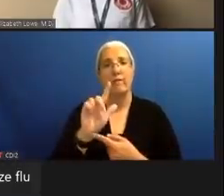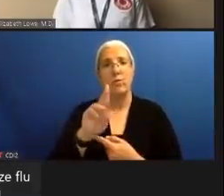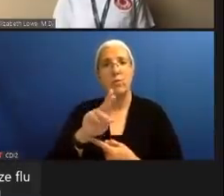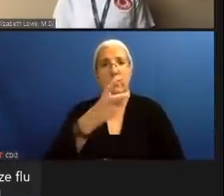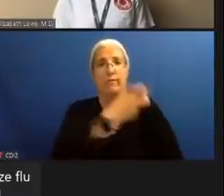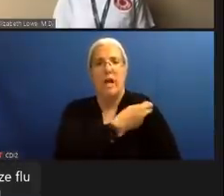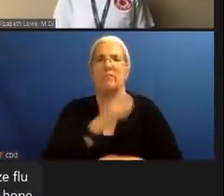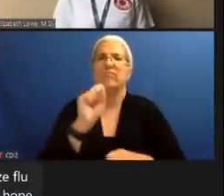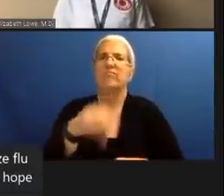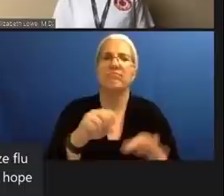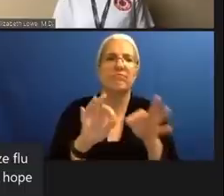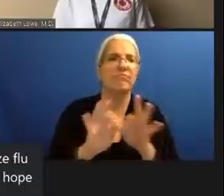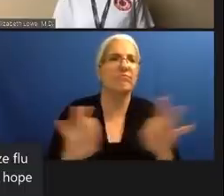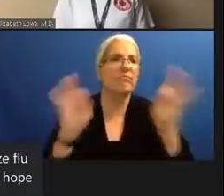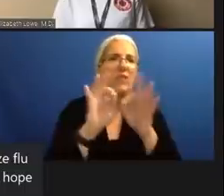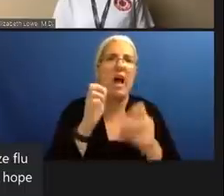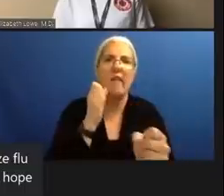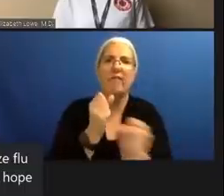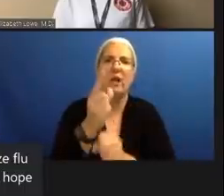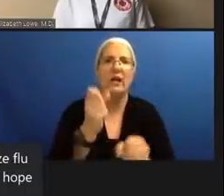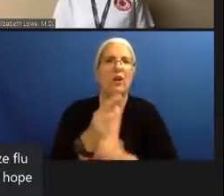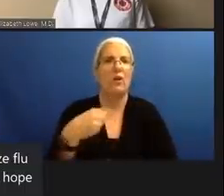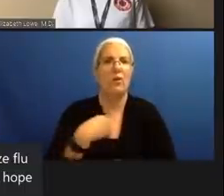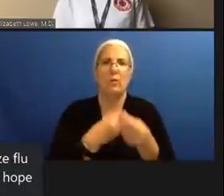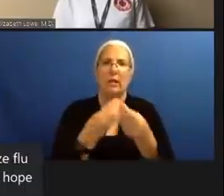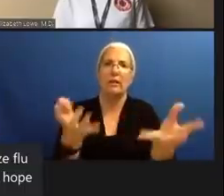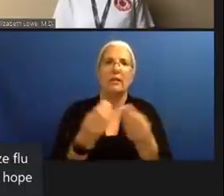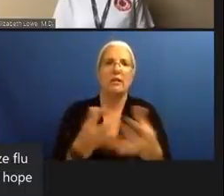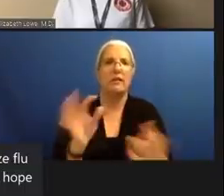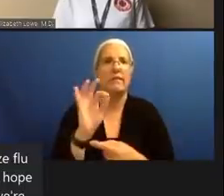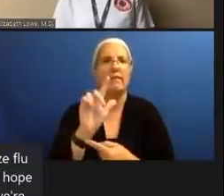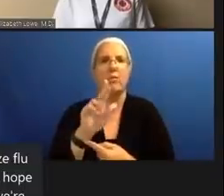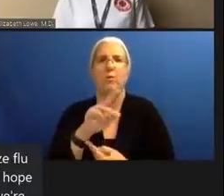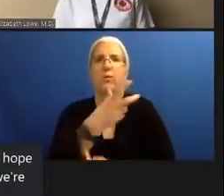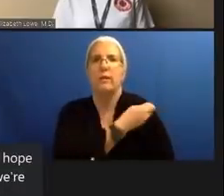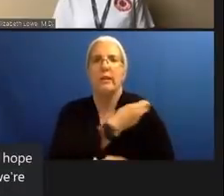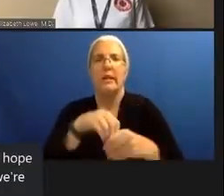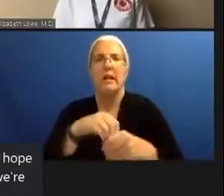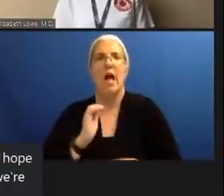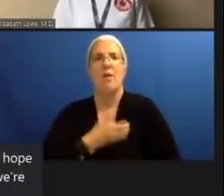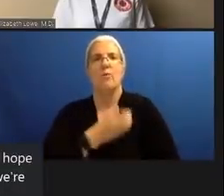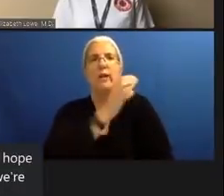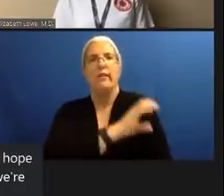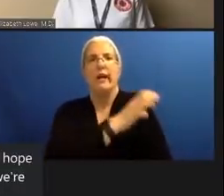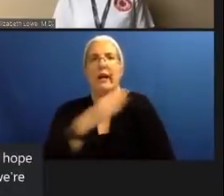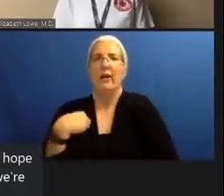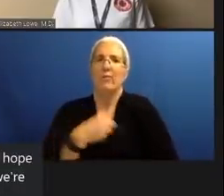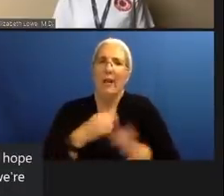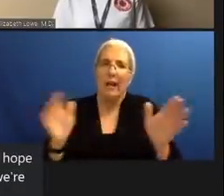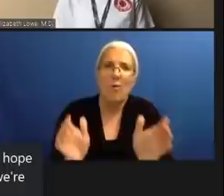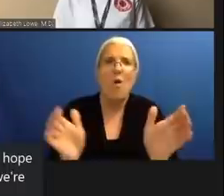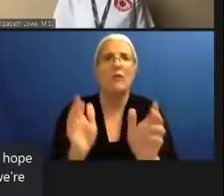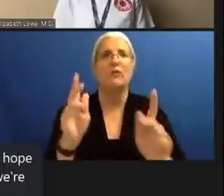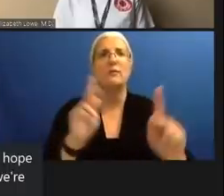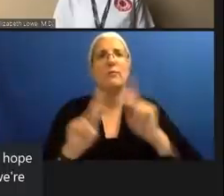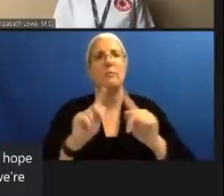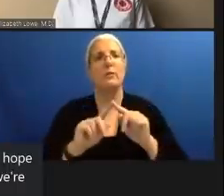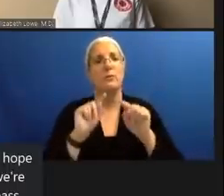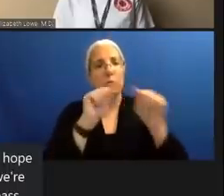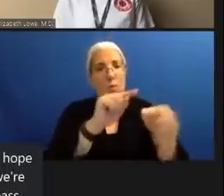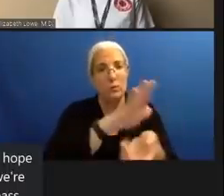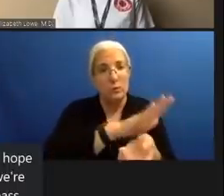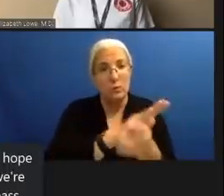year, no matter what we say, every year we're promoting this. We visit schools. We do vaccinate. We do mass vaccinations.